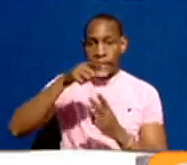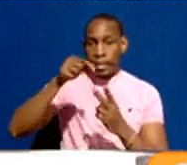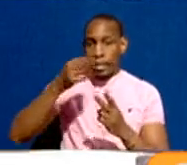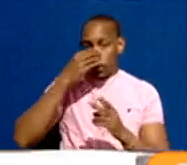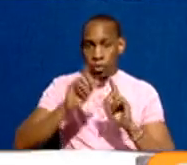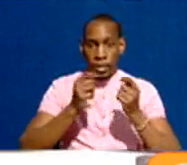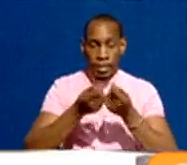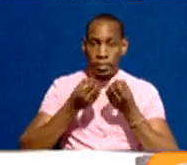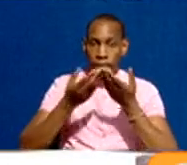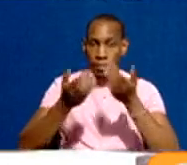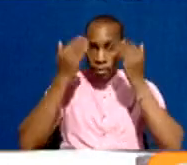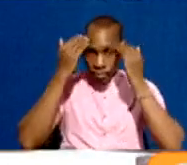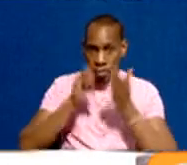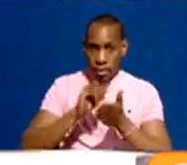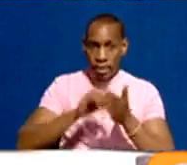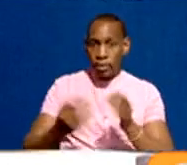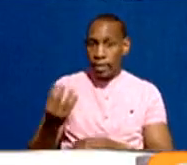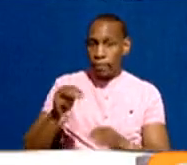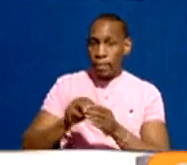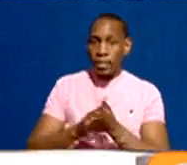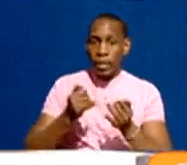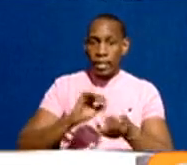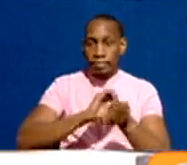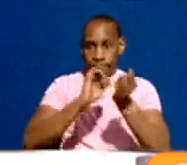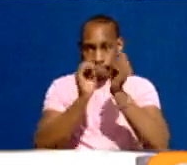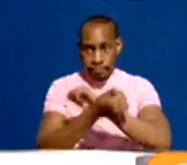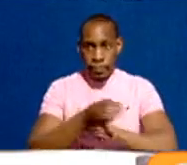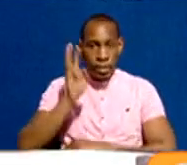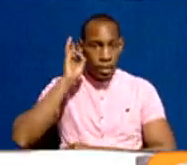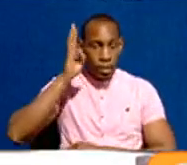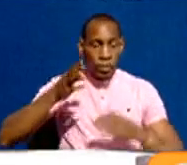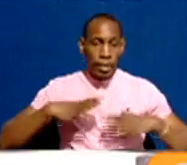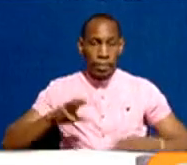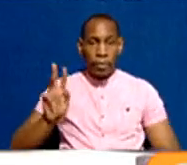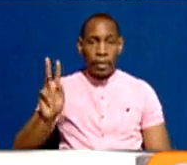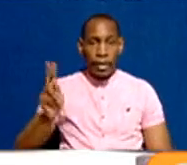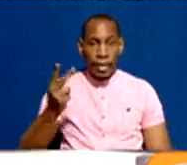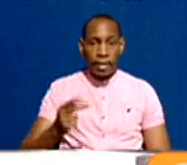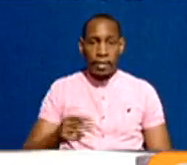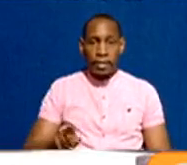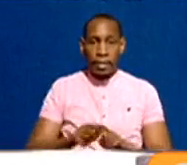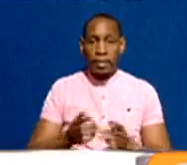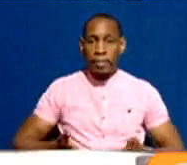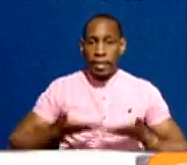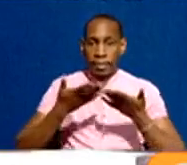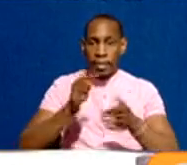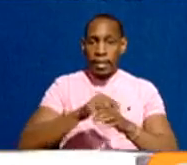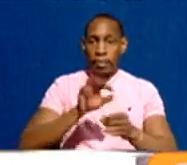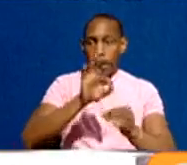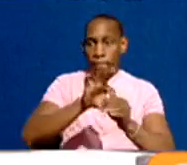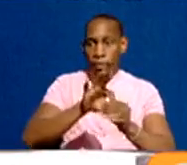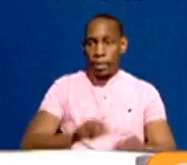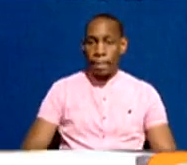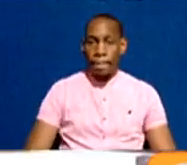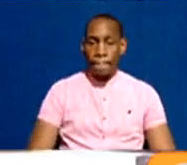Ruto's team told the court that the four tried to change the will of the people of Kenya as expressed at the ballot.